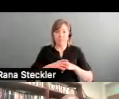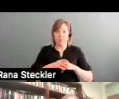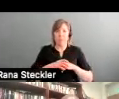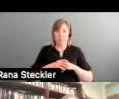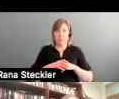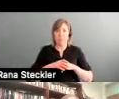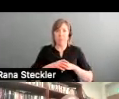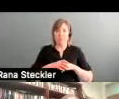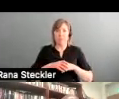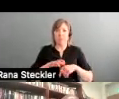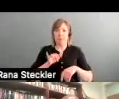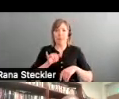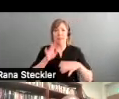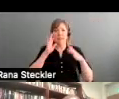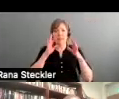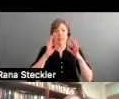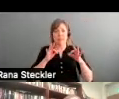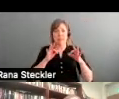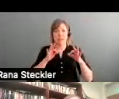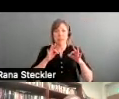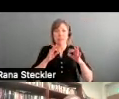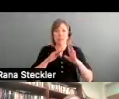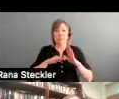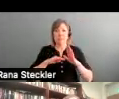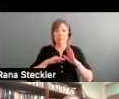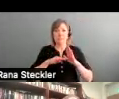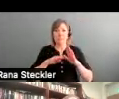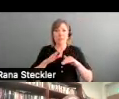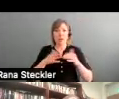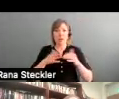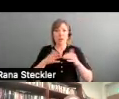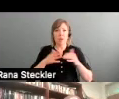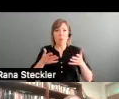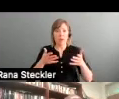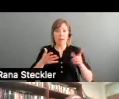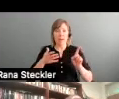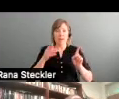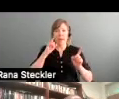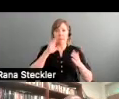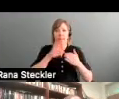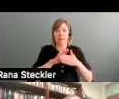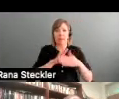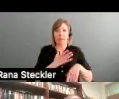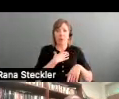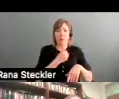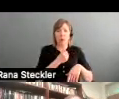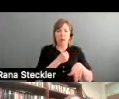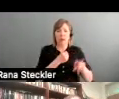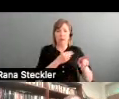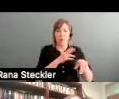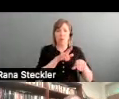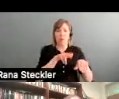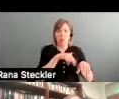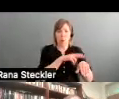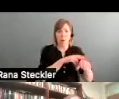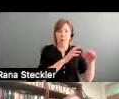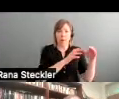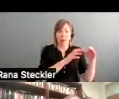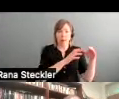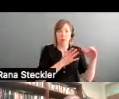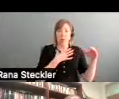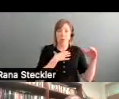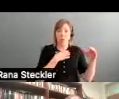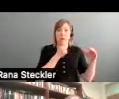And these decisions were based on and reinforced the belief that the white psyche was the norm and that the